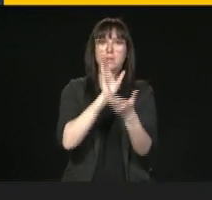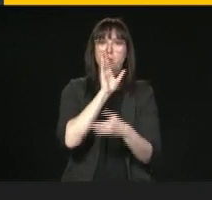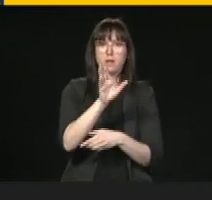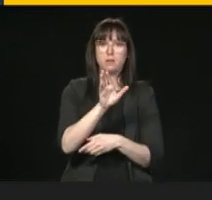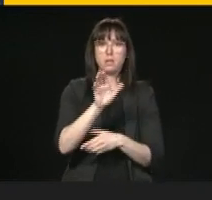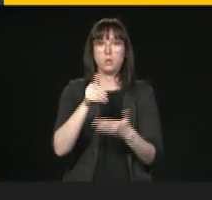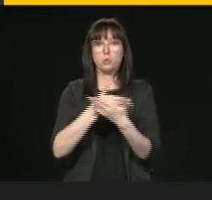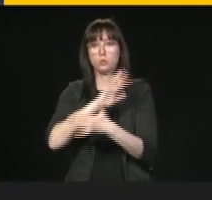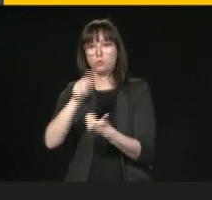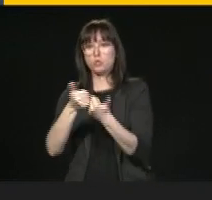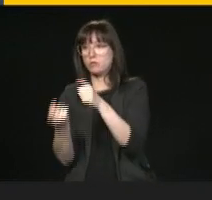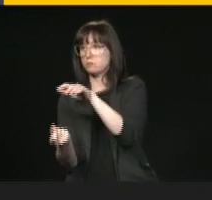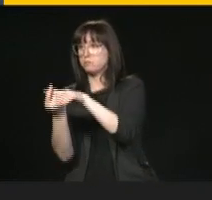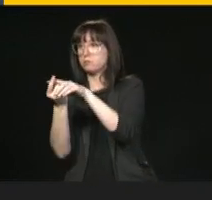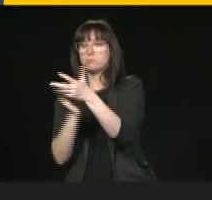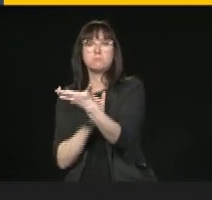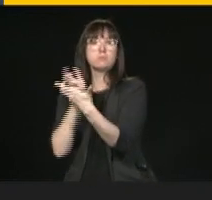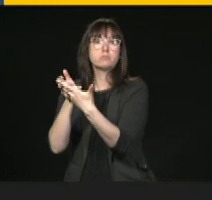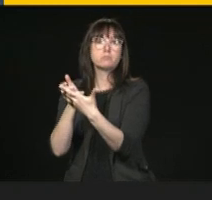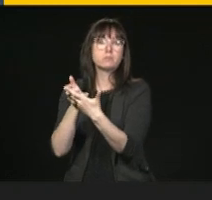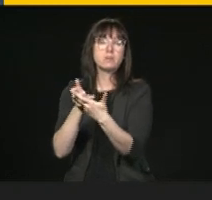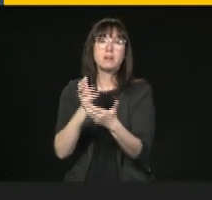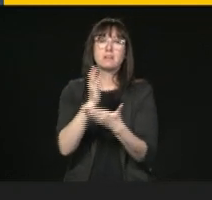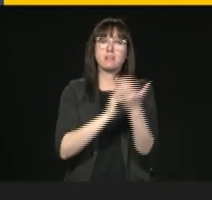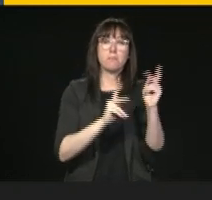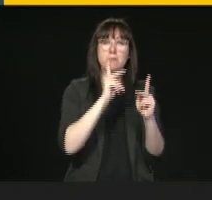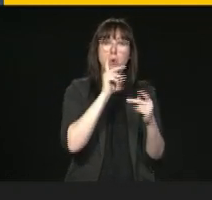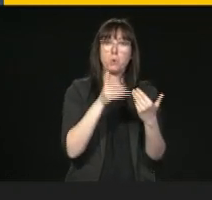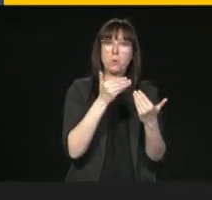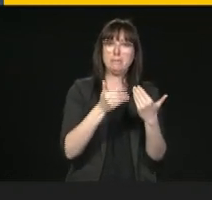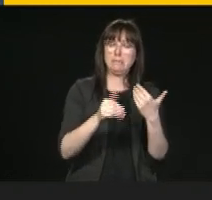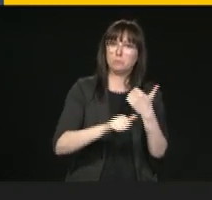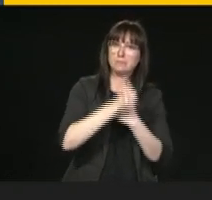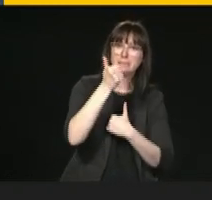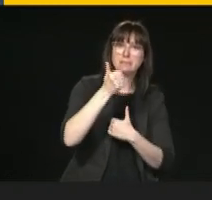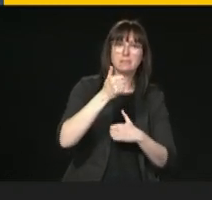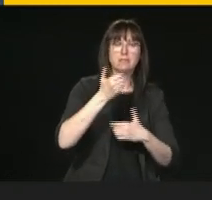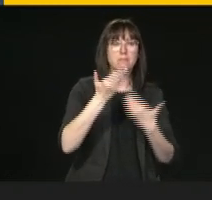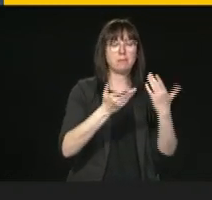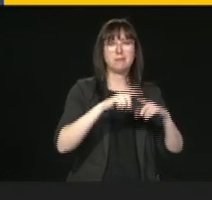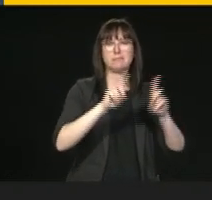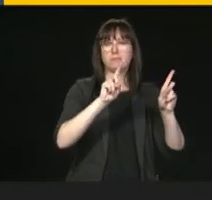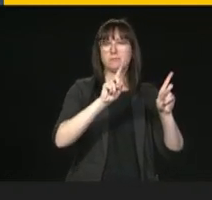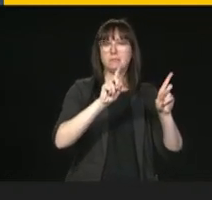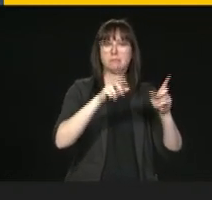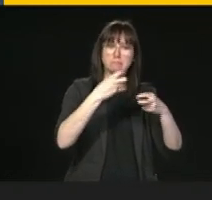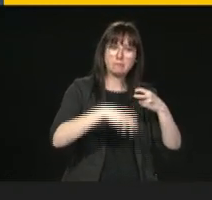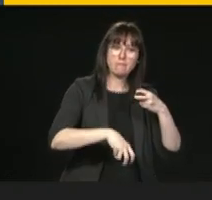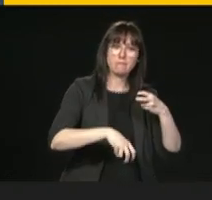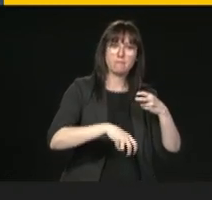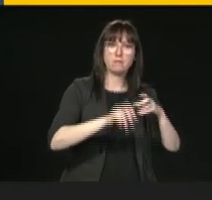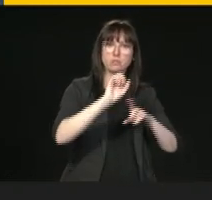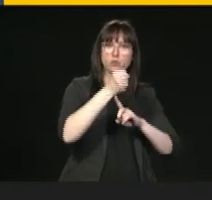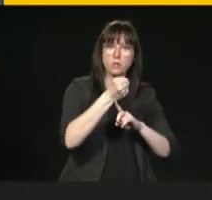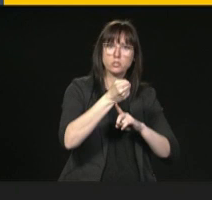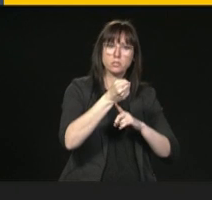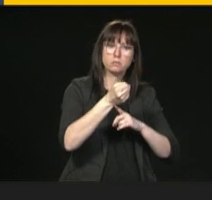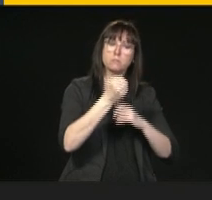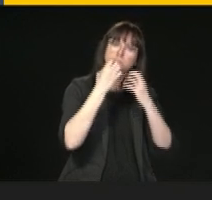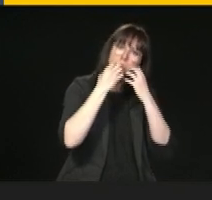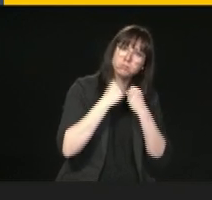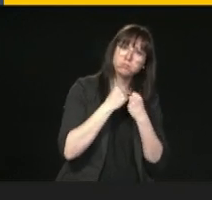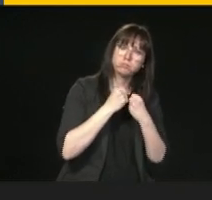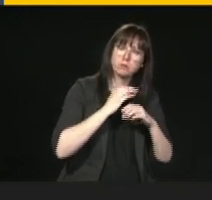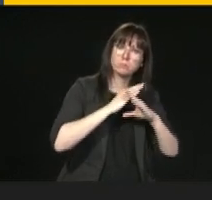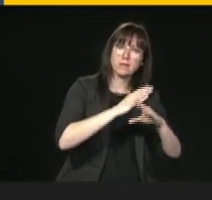who might find themselves in a particularly different, difficult situation. So we're going to be talking more about those things in the days to come,